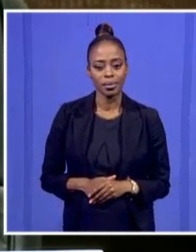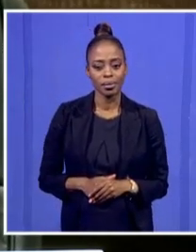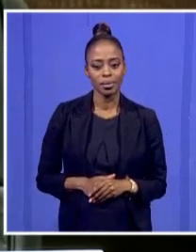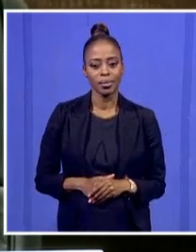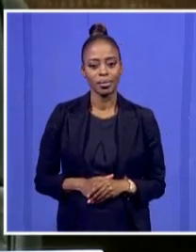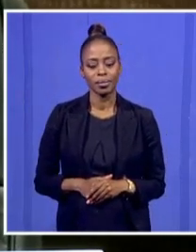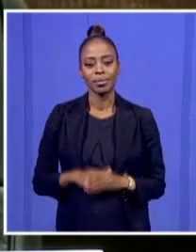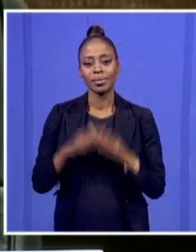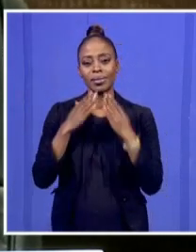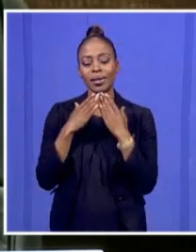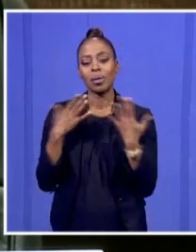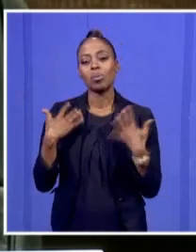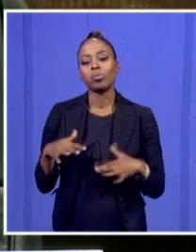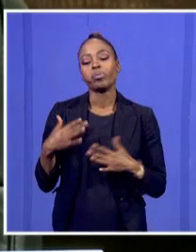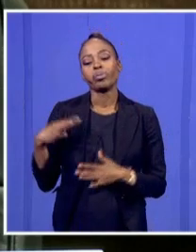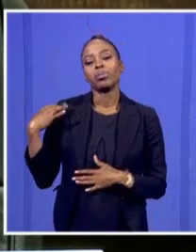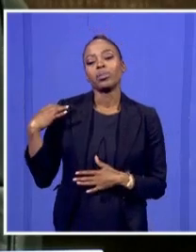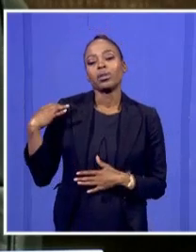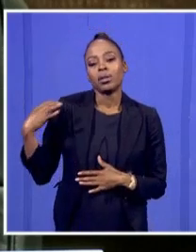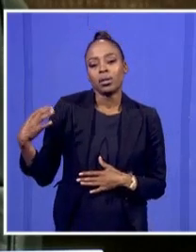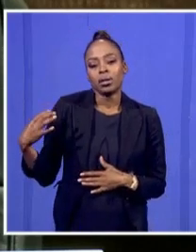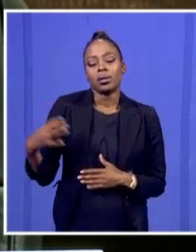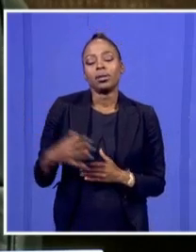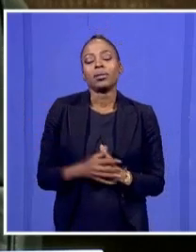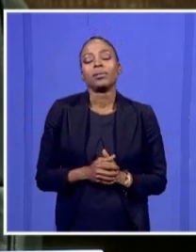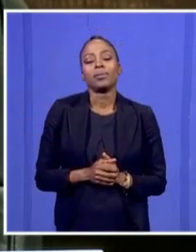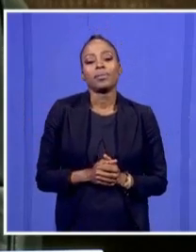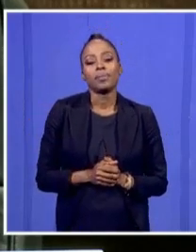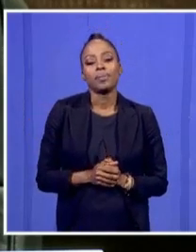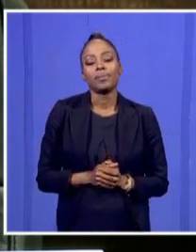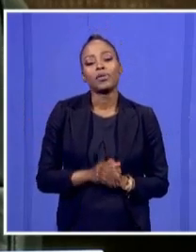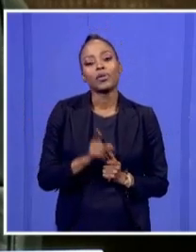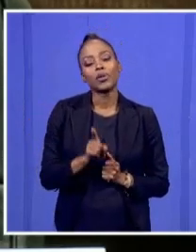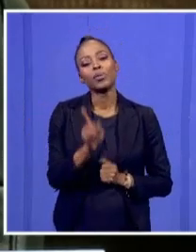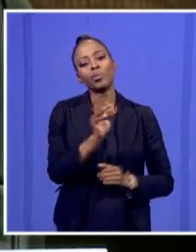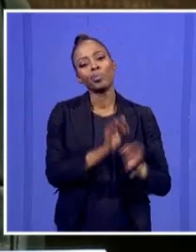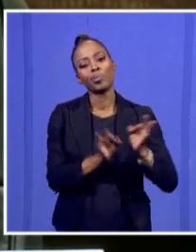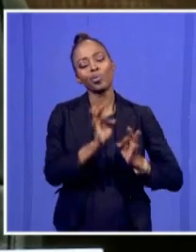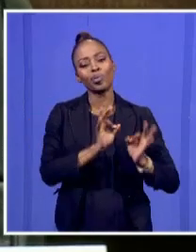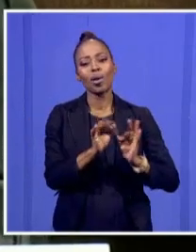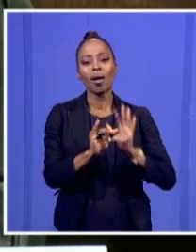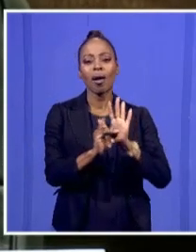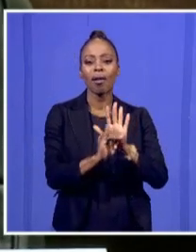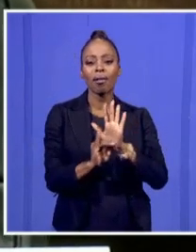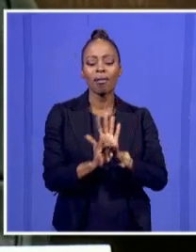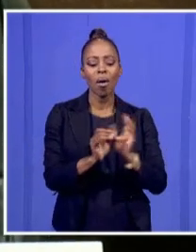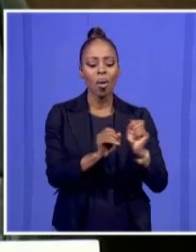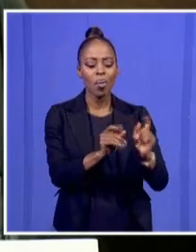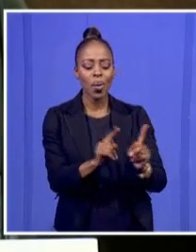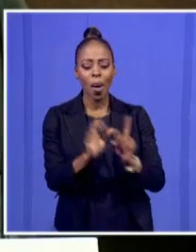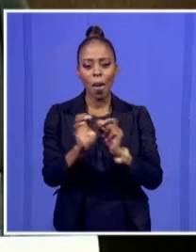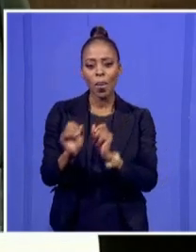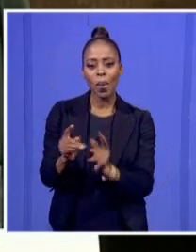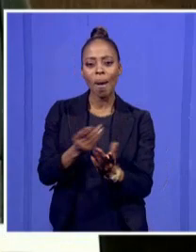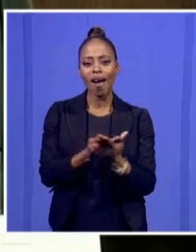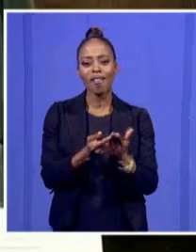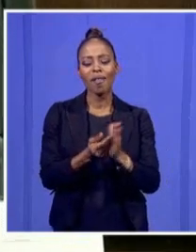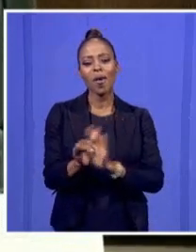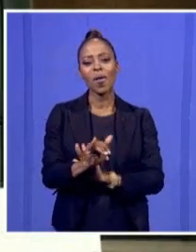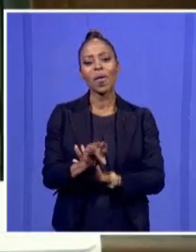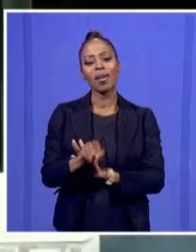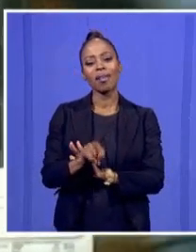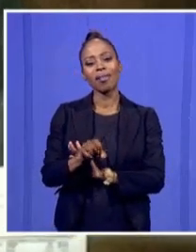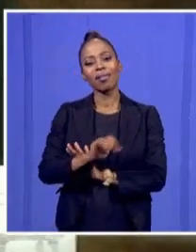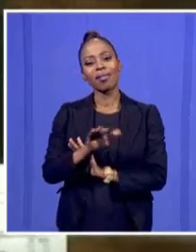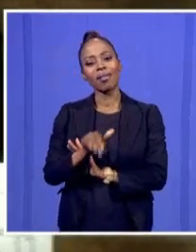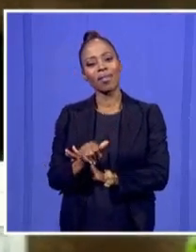Thank you, Minister, for that speech, and so illustrating the opportunities that is available within the South African context, and also